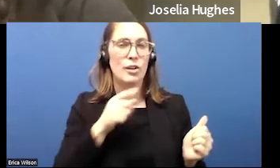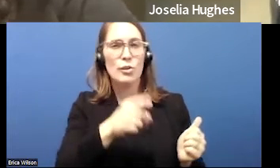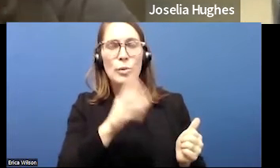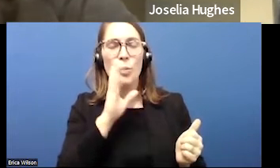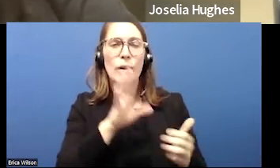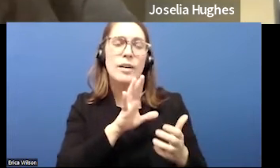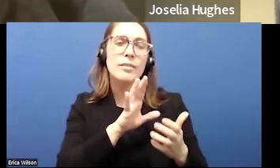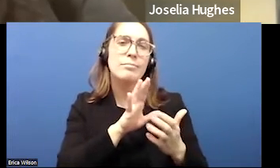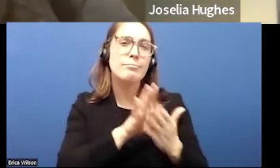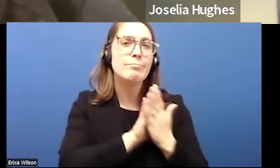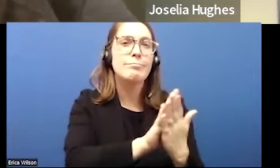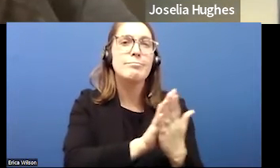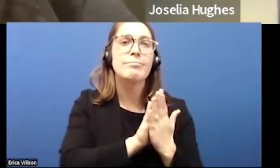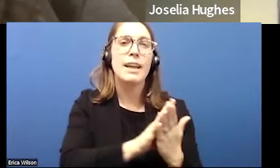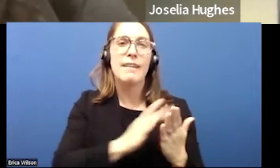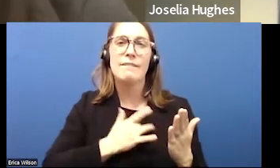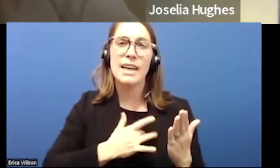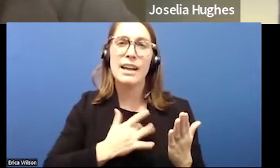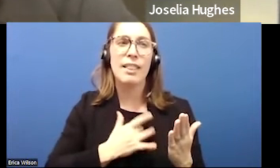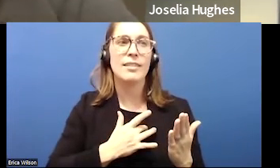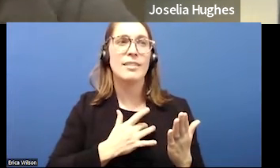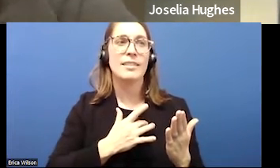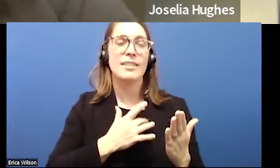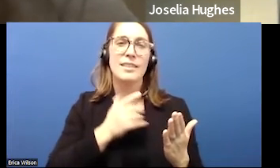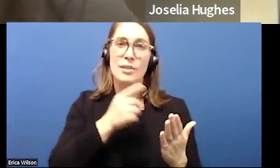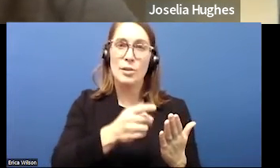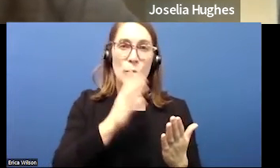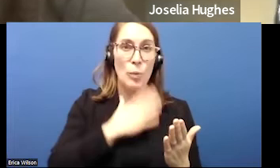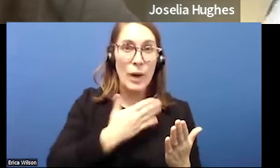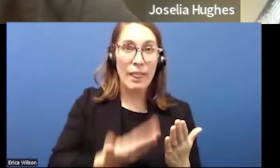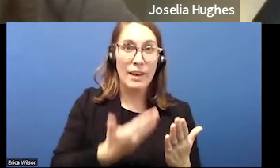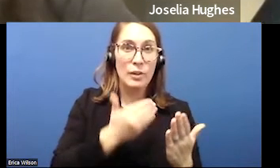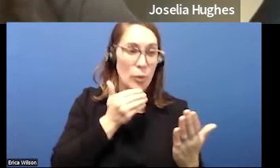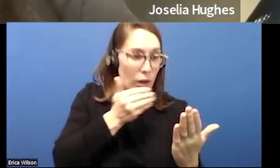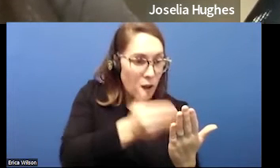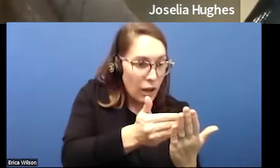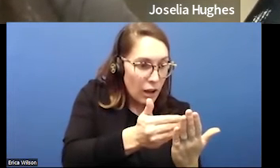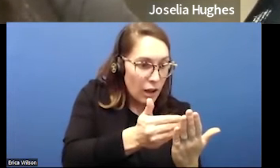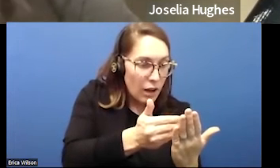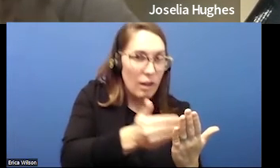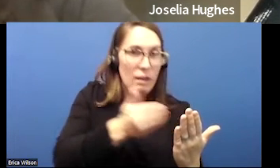being with them, feeling them, stepping away from them, stepping really close to them,